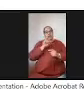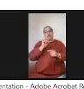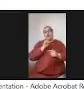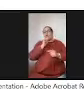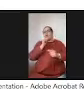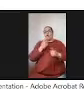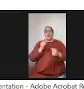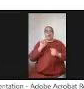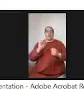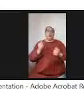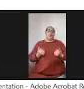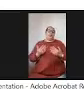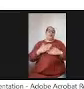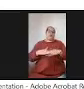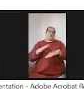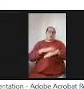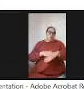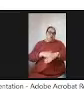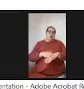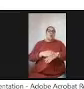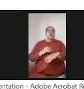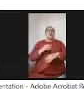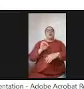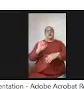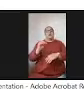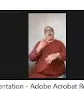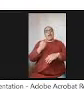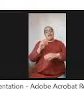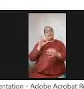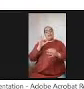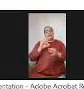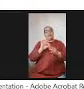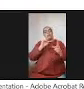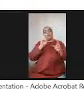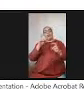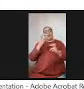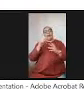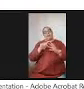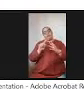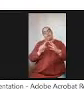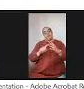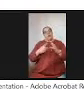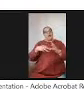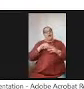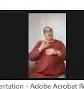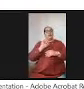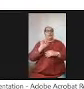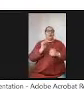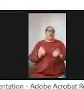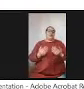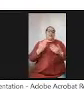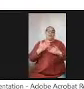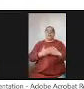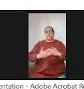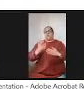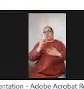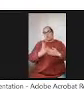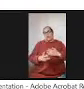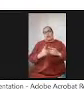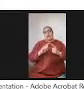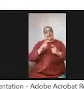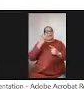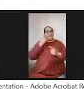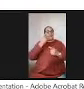that service any longer. There are particular issues pertaining to this service going forward. And as the Secretary